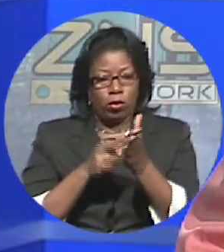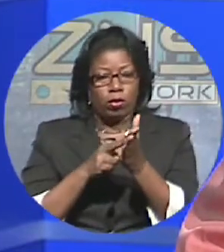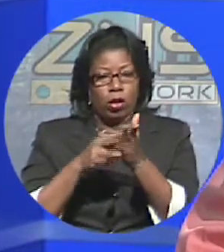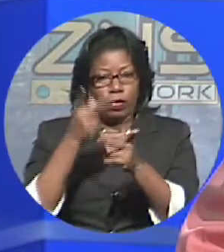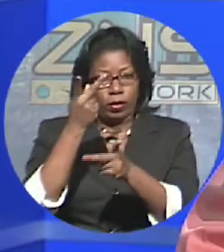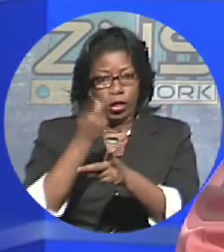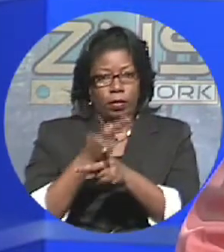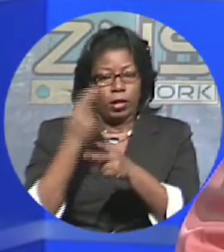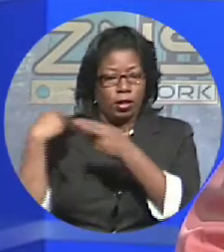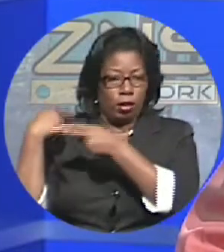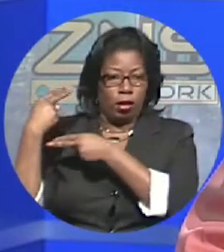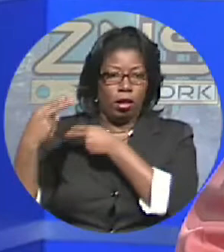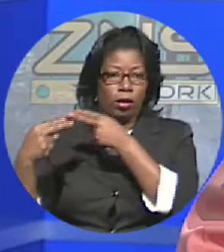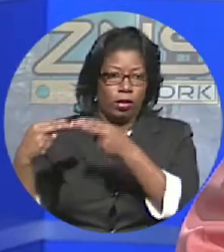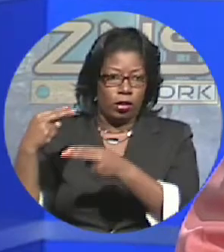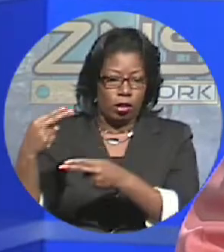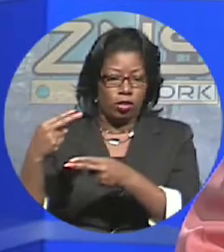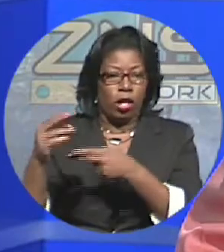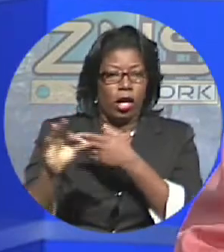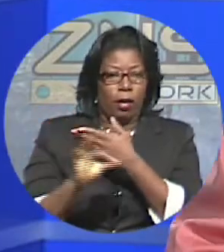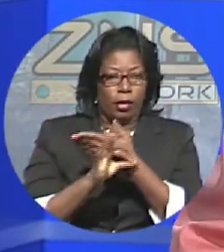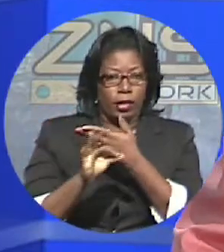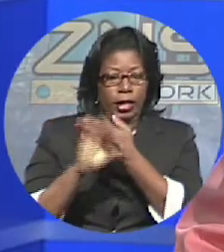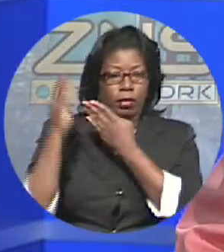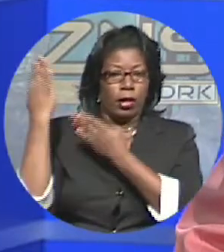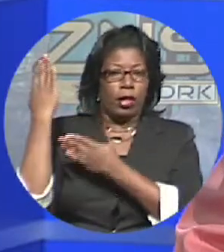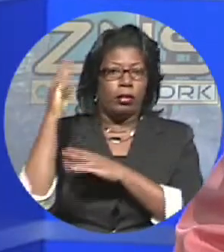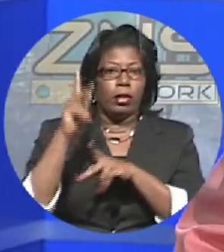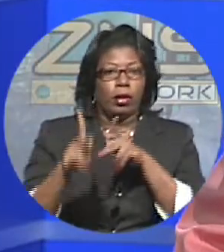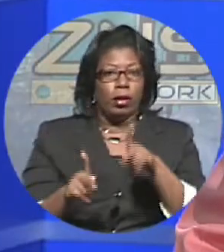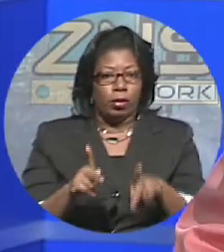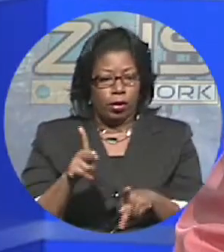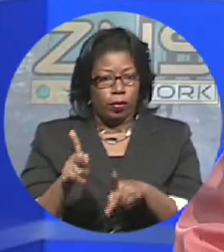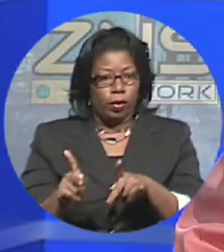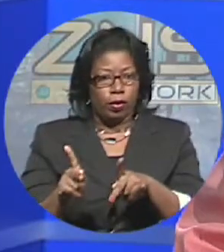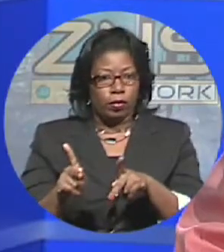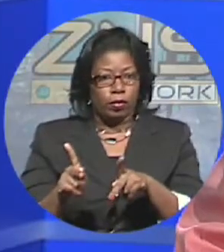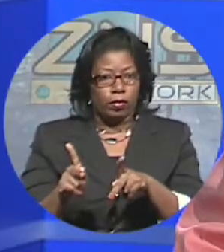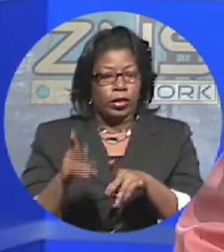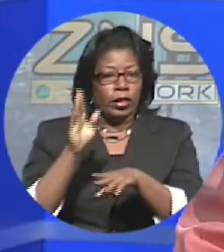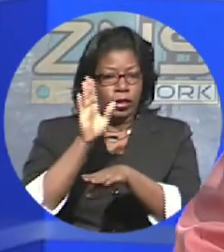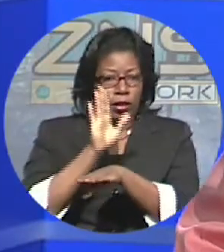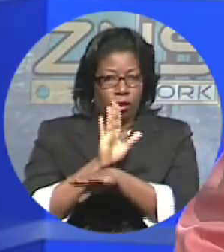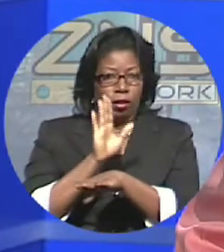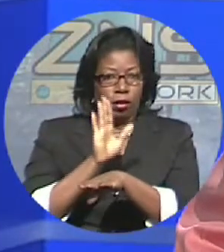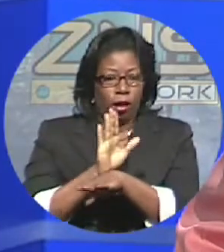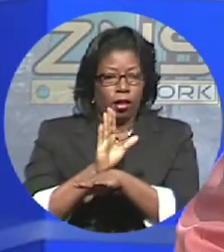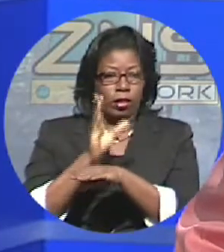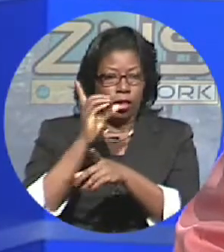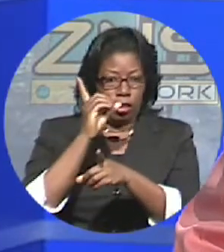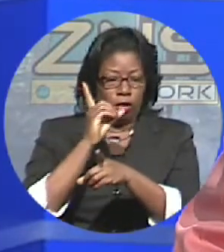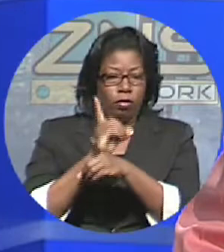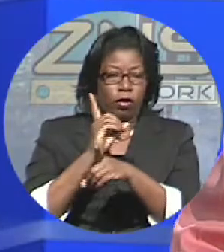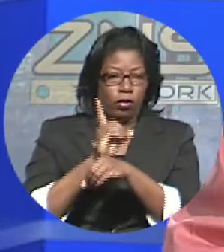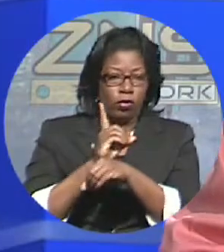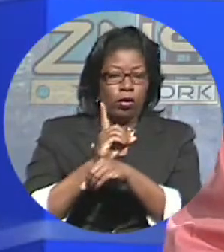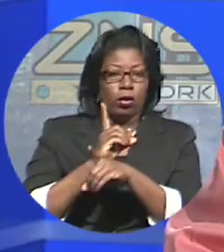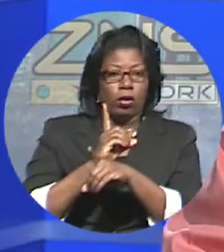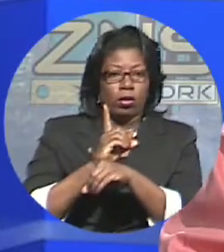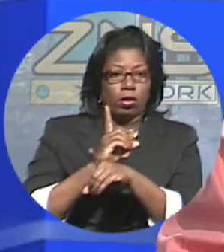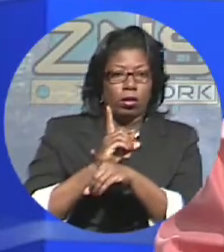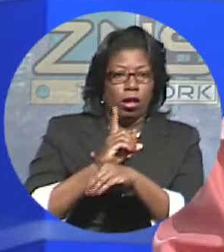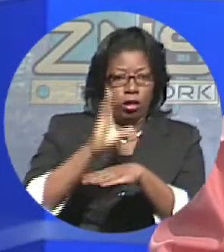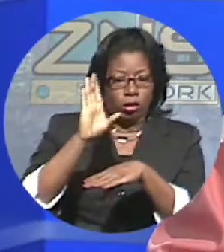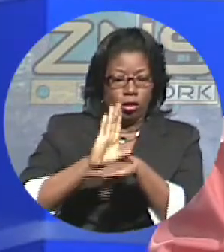their heritage and continue to protect the Bahamian people. Altabees Munnings reports tonight on the Royal Bahamas Defense Force's annual church service